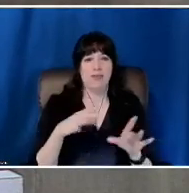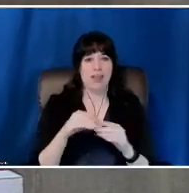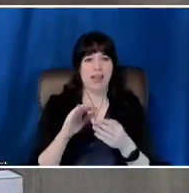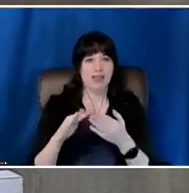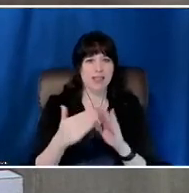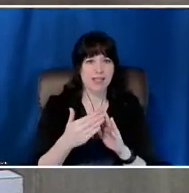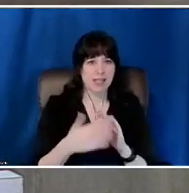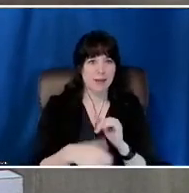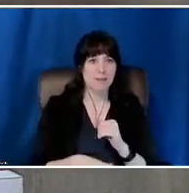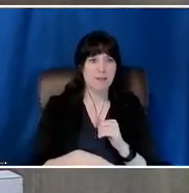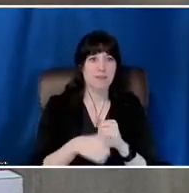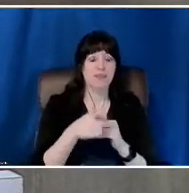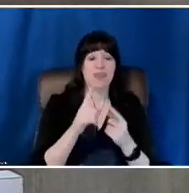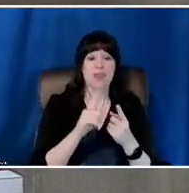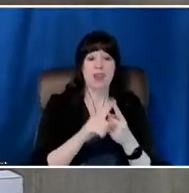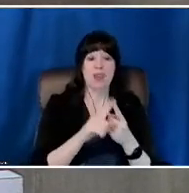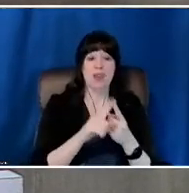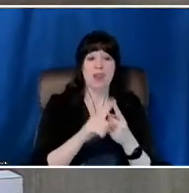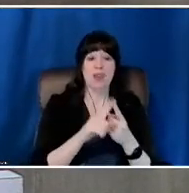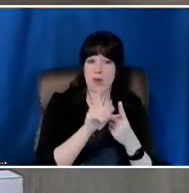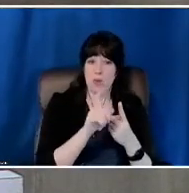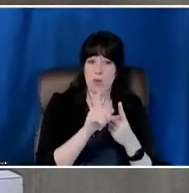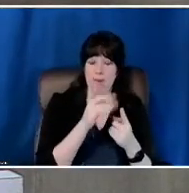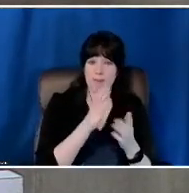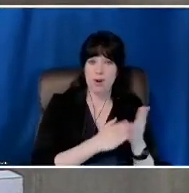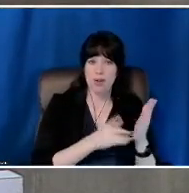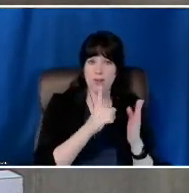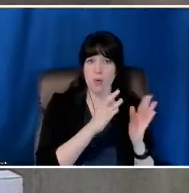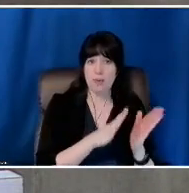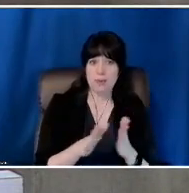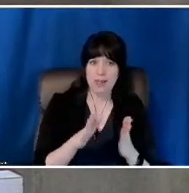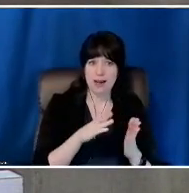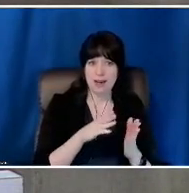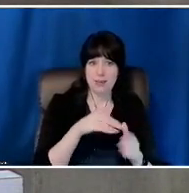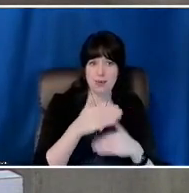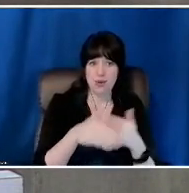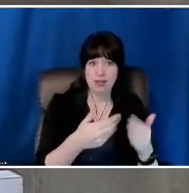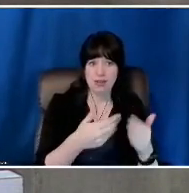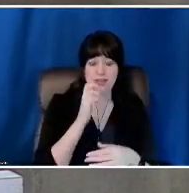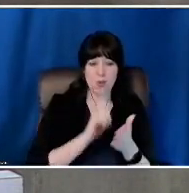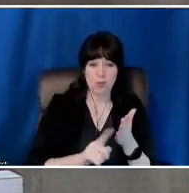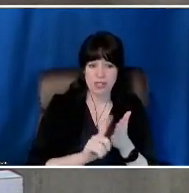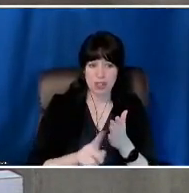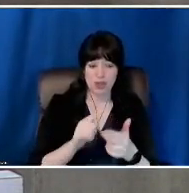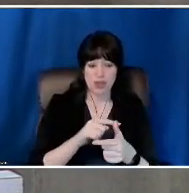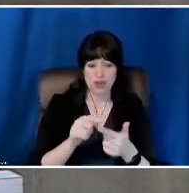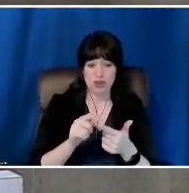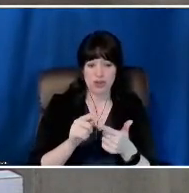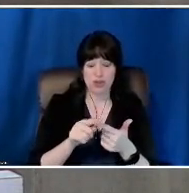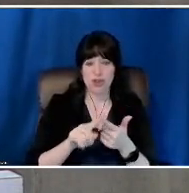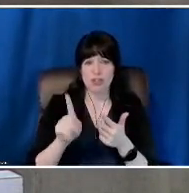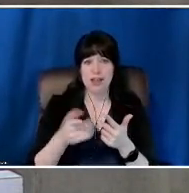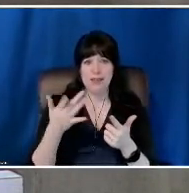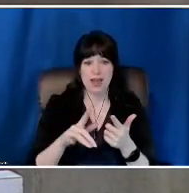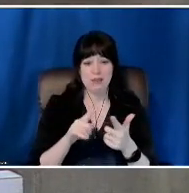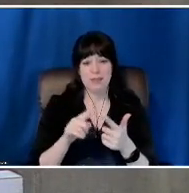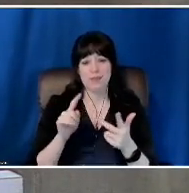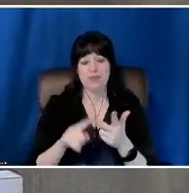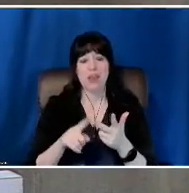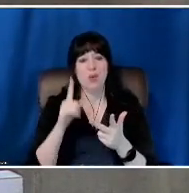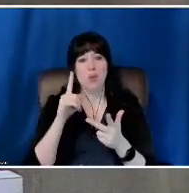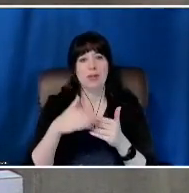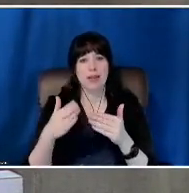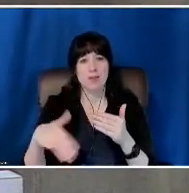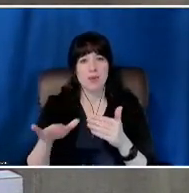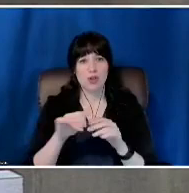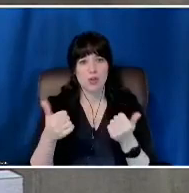one, you have to be part of one planning process or research project, one volunteer event, and then one neighborhood association presentation, kind of the three big things. And